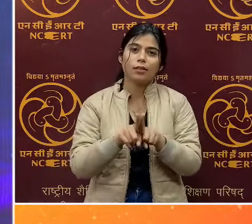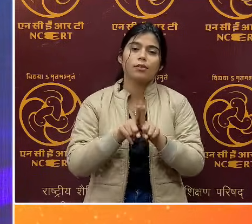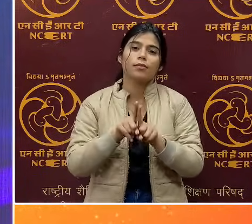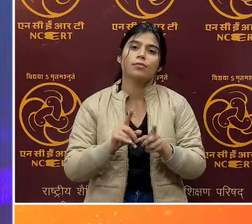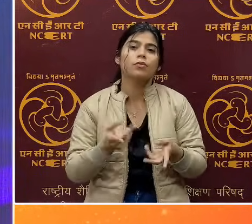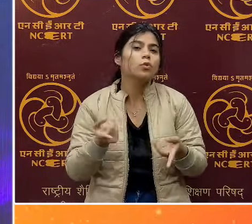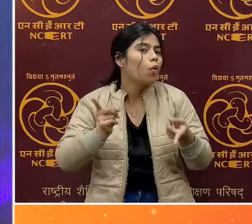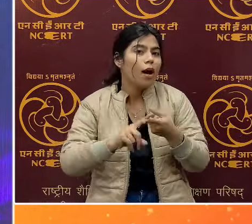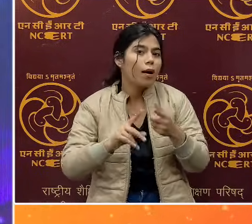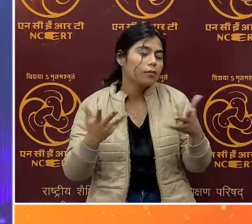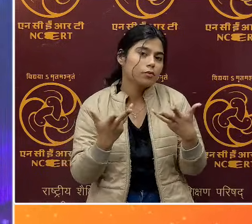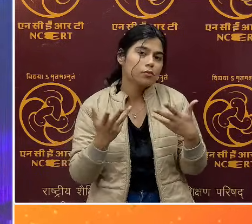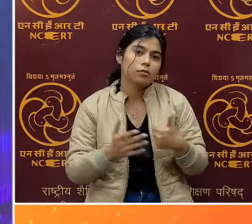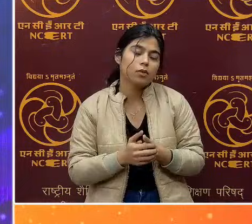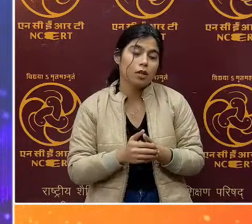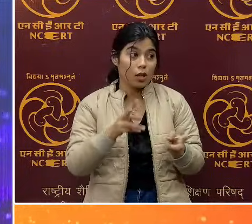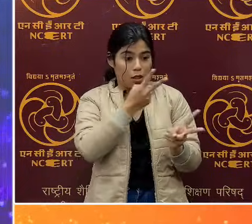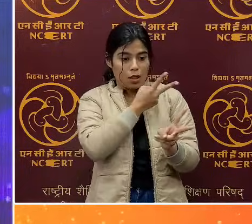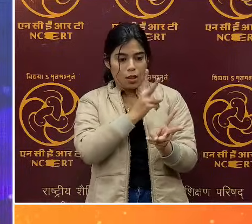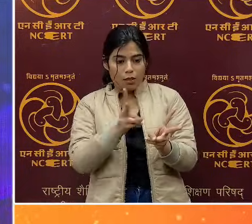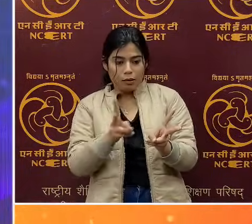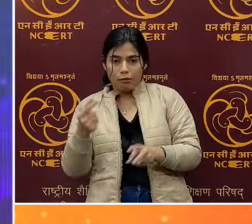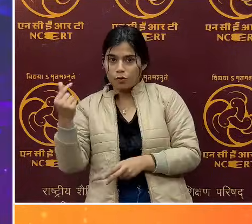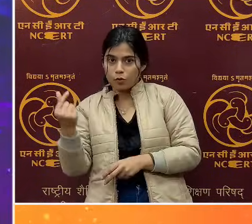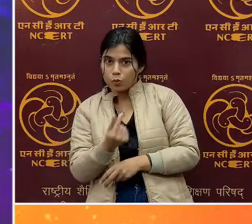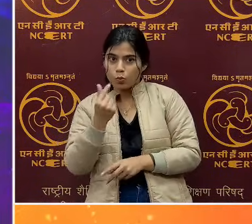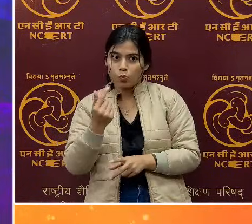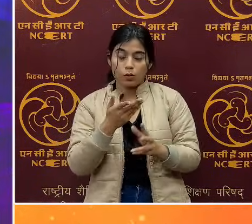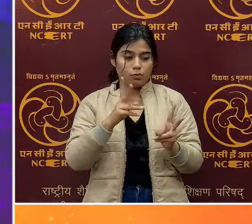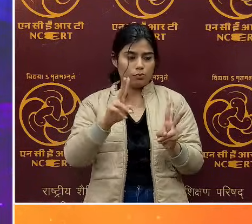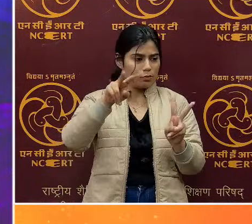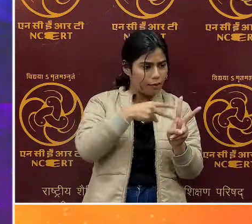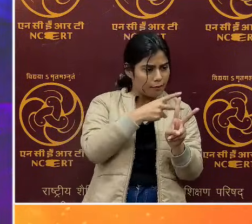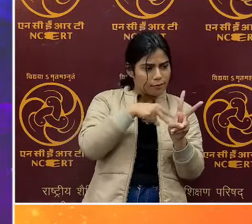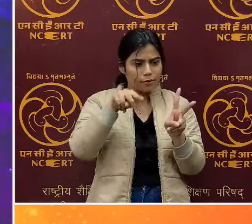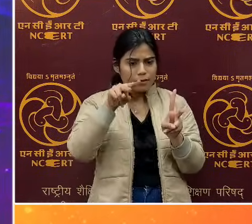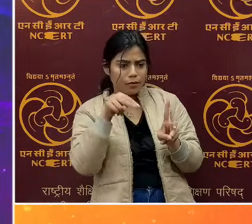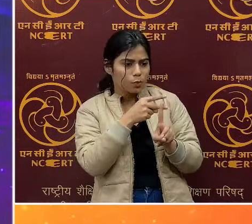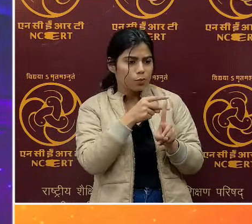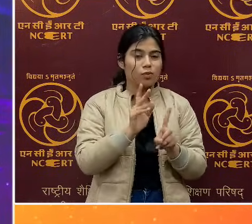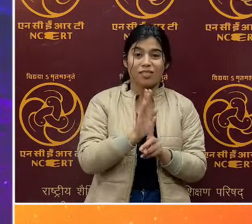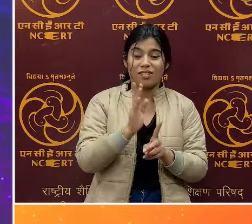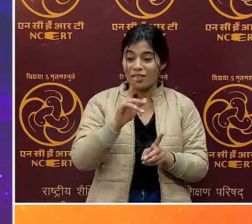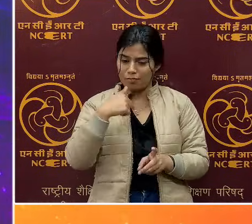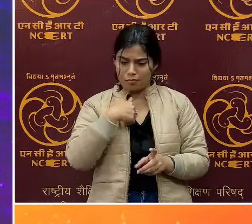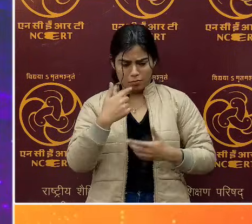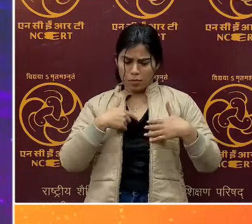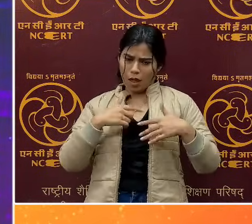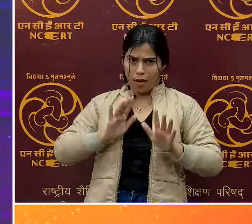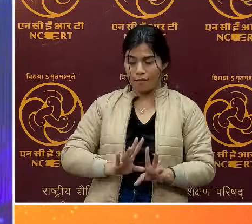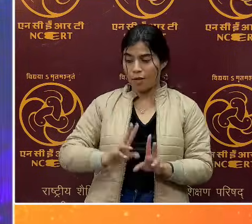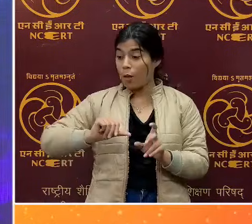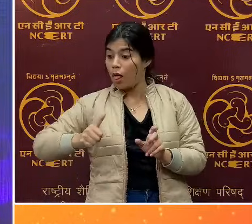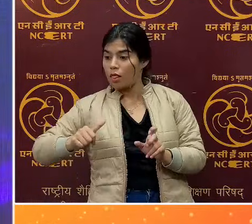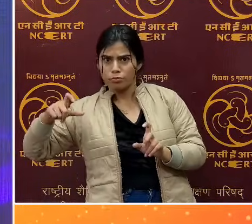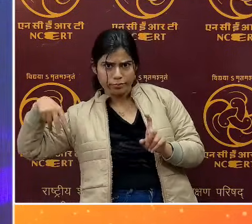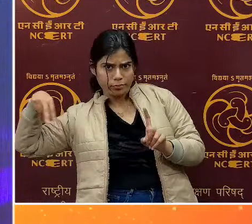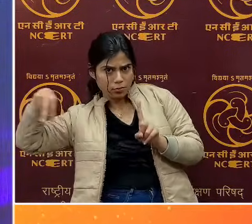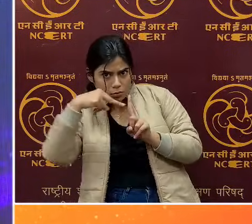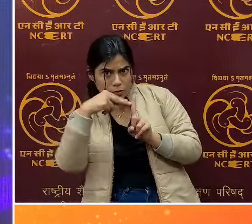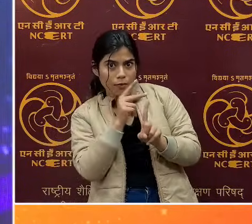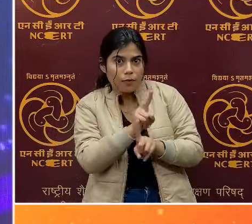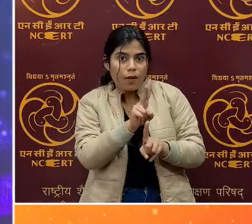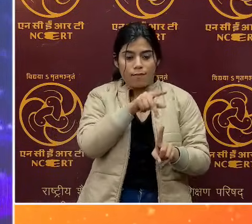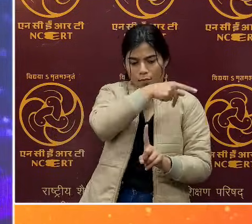what happens? It is multiple you, both the sides. So why that happens? It all happens because of the